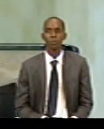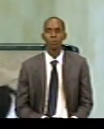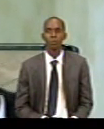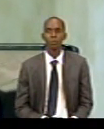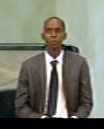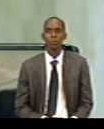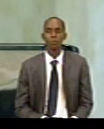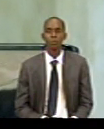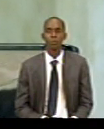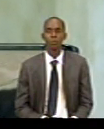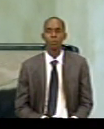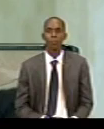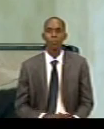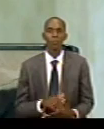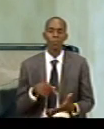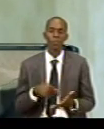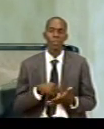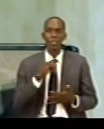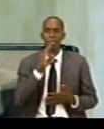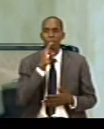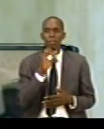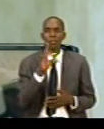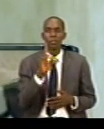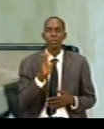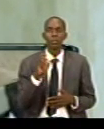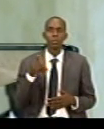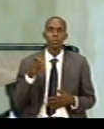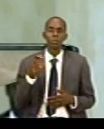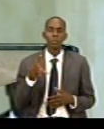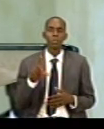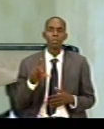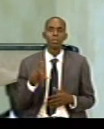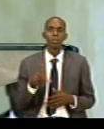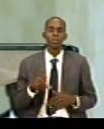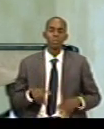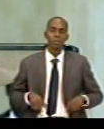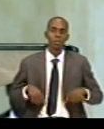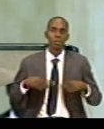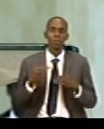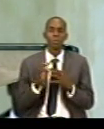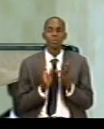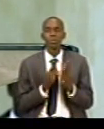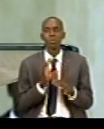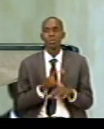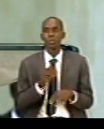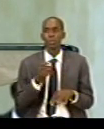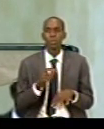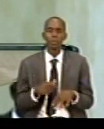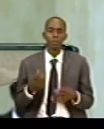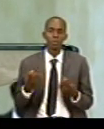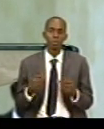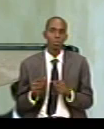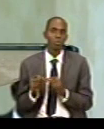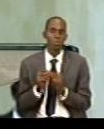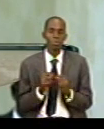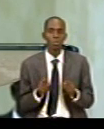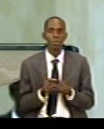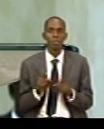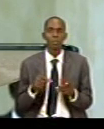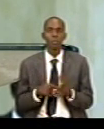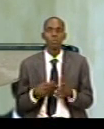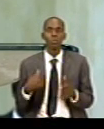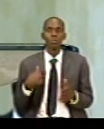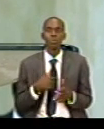This is Deeper Life Bible Church. And anytime we come together like this, we always have visitors that